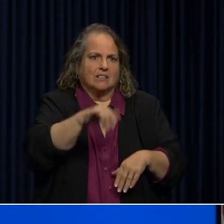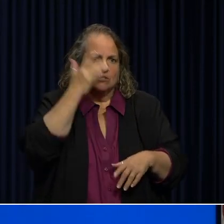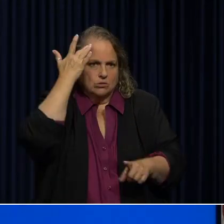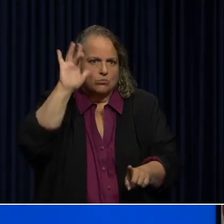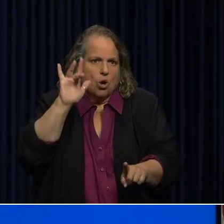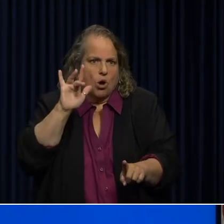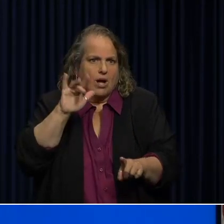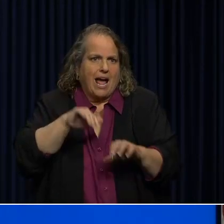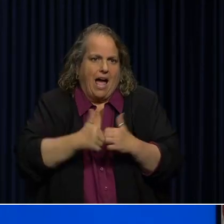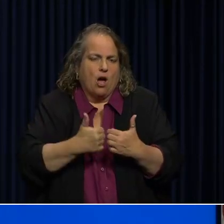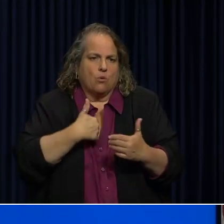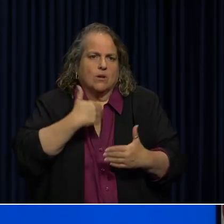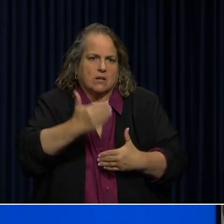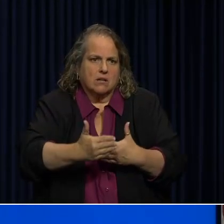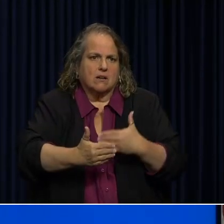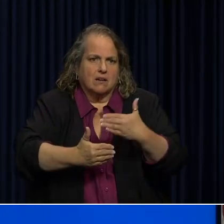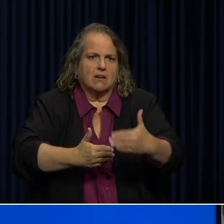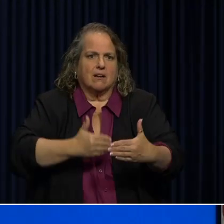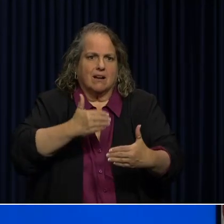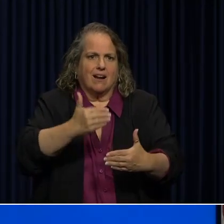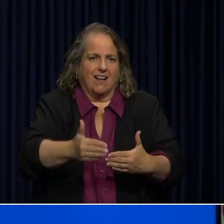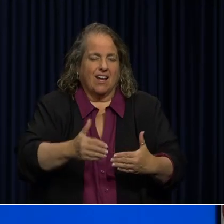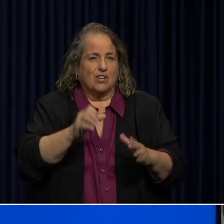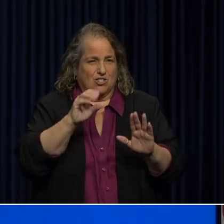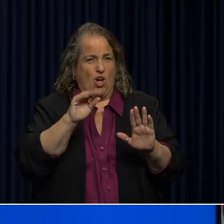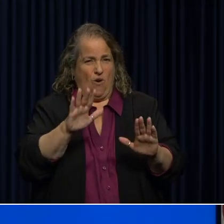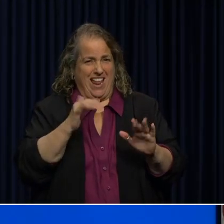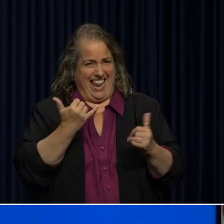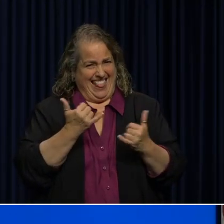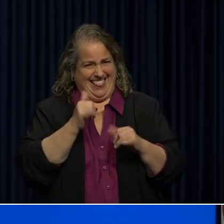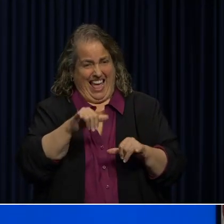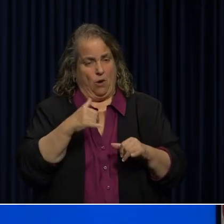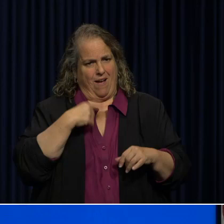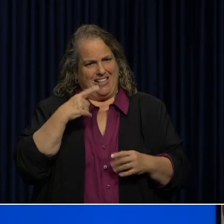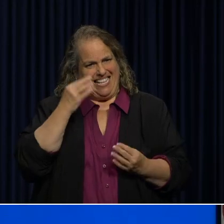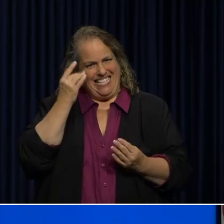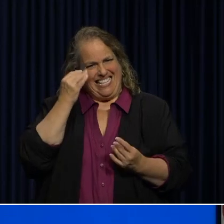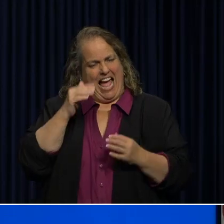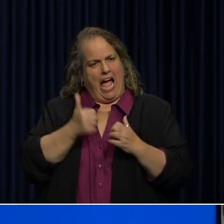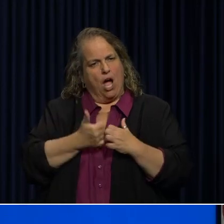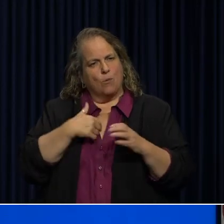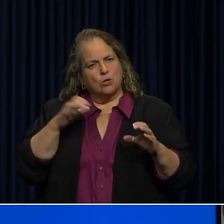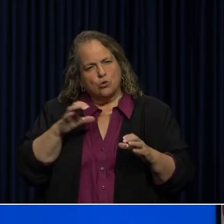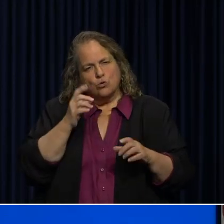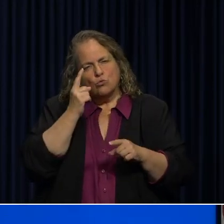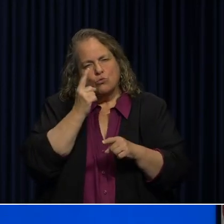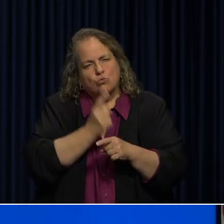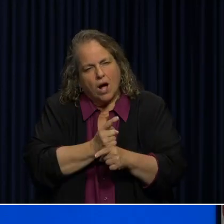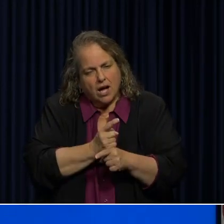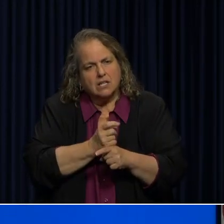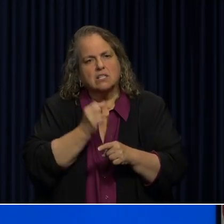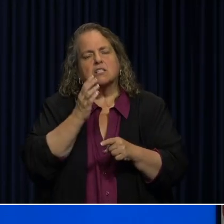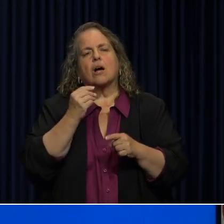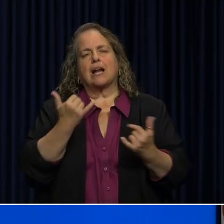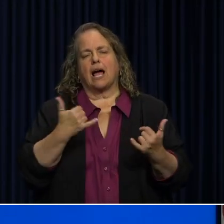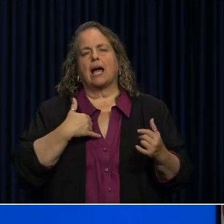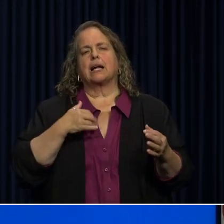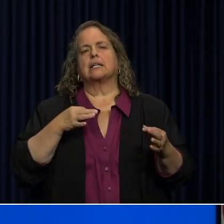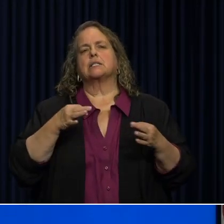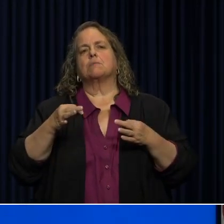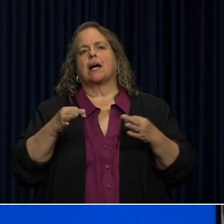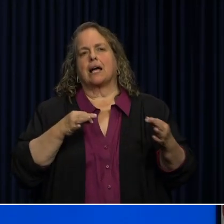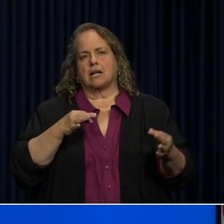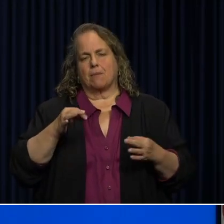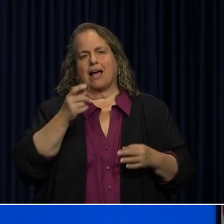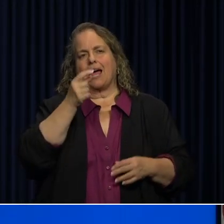with that, and just thinking about how we have to do it right, let's go through a little bit of